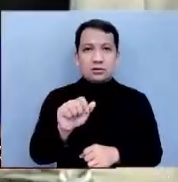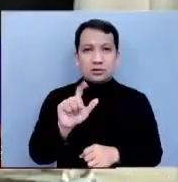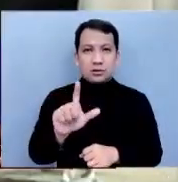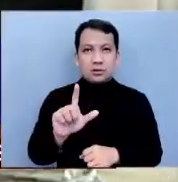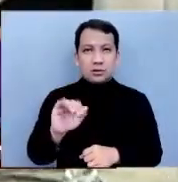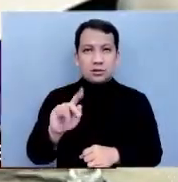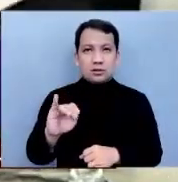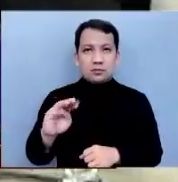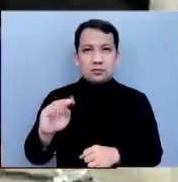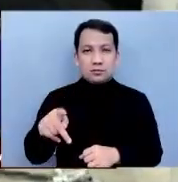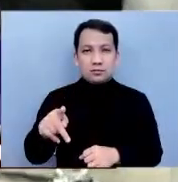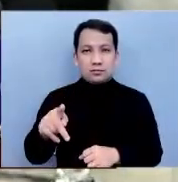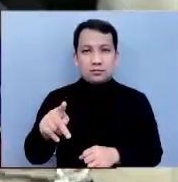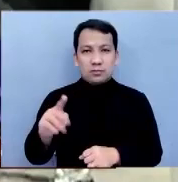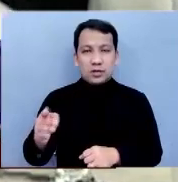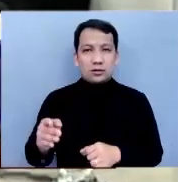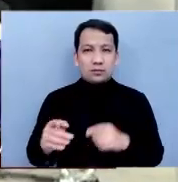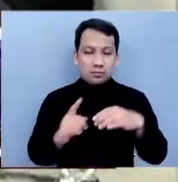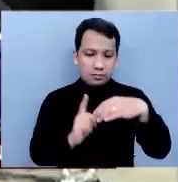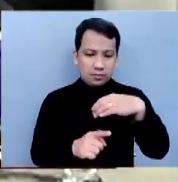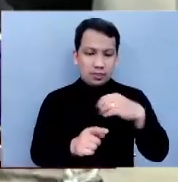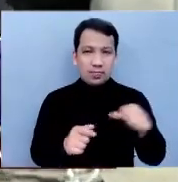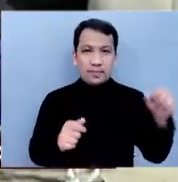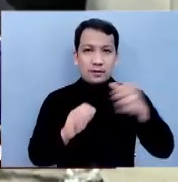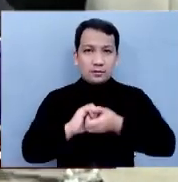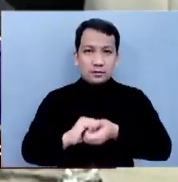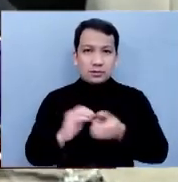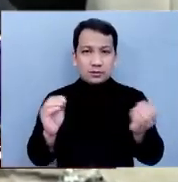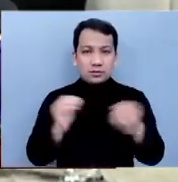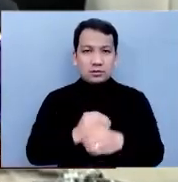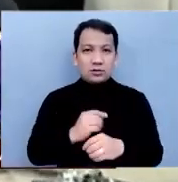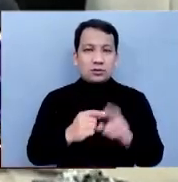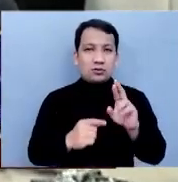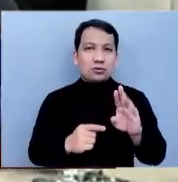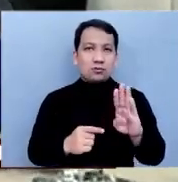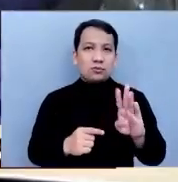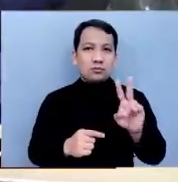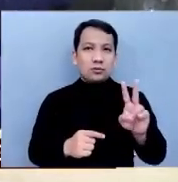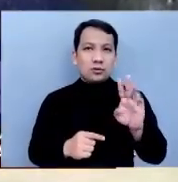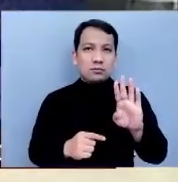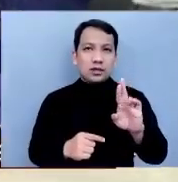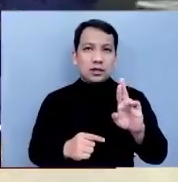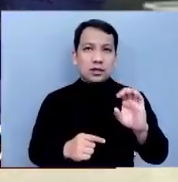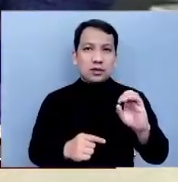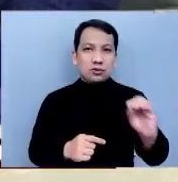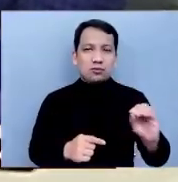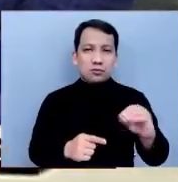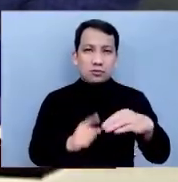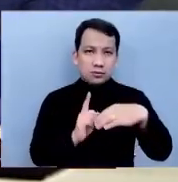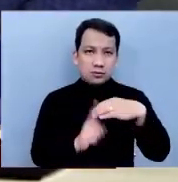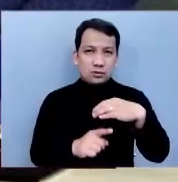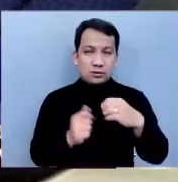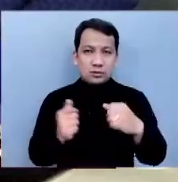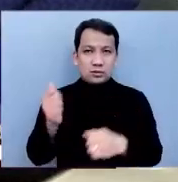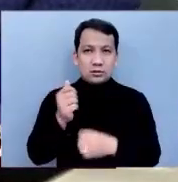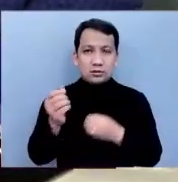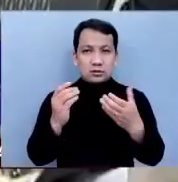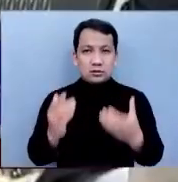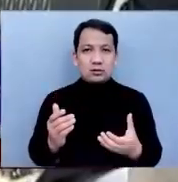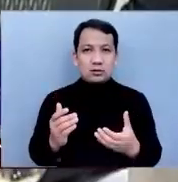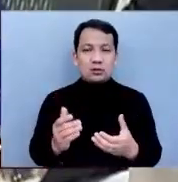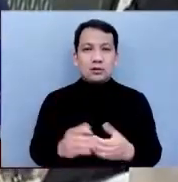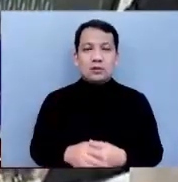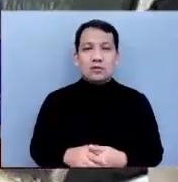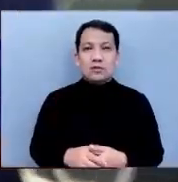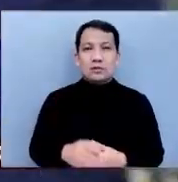Katigbak. ABS-CBN Chief Partnership Officer, Roberto V. Barreiro. ABS-CBN Chief Operating Officer,